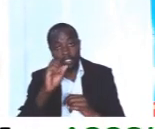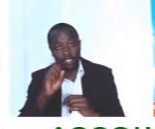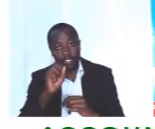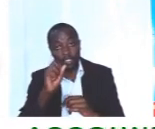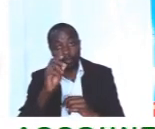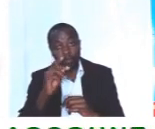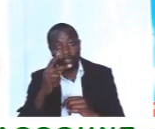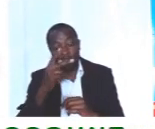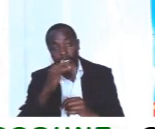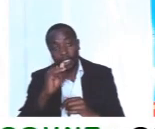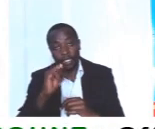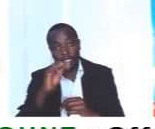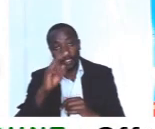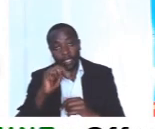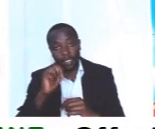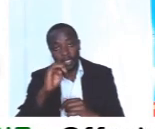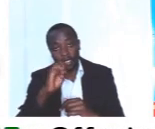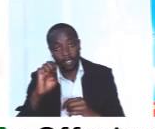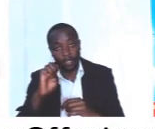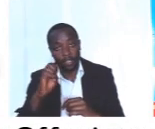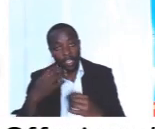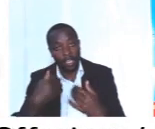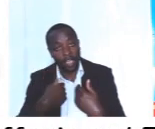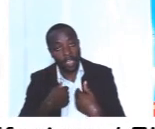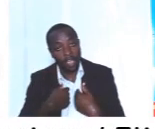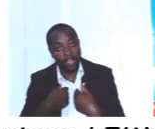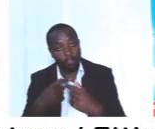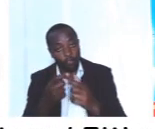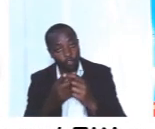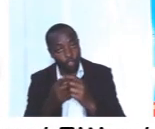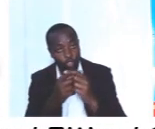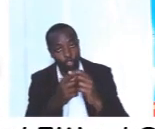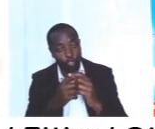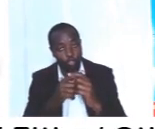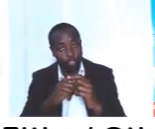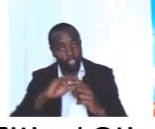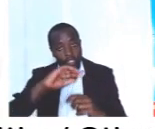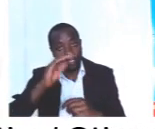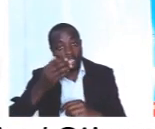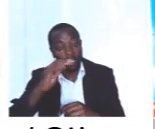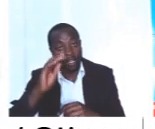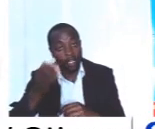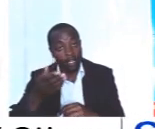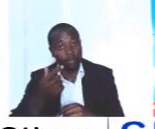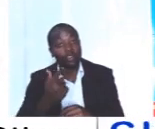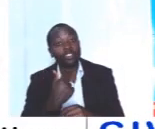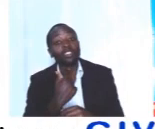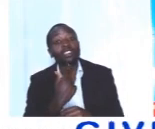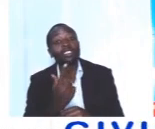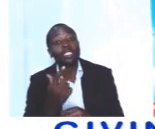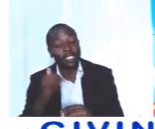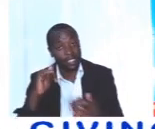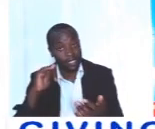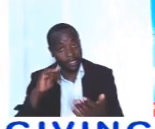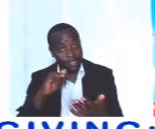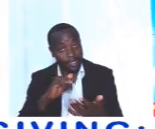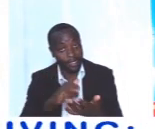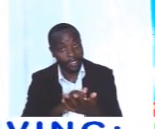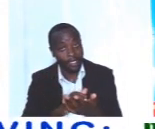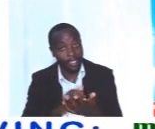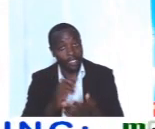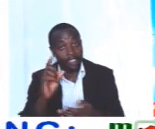In this boot camp where we have enlisted, we said that discipline is very,